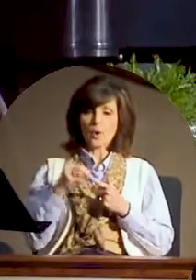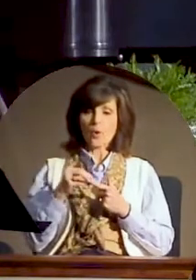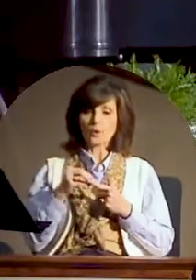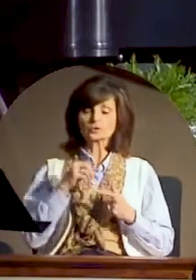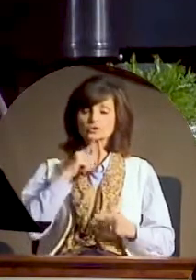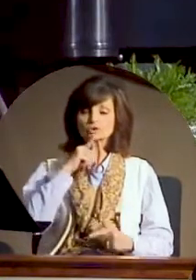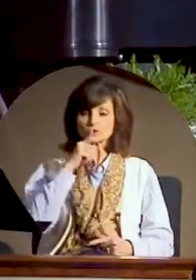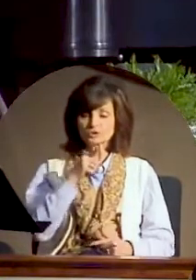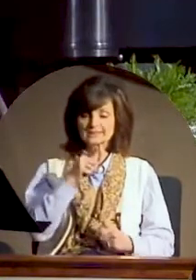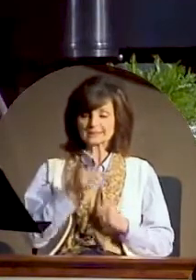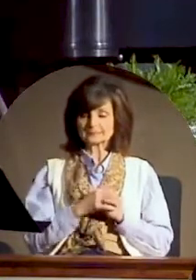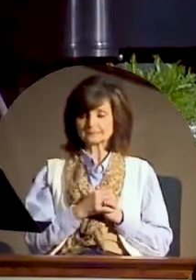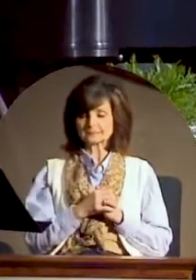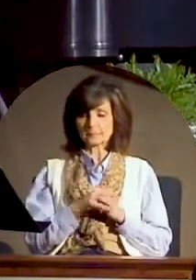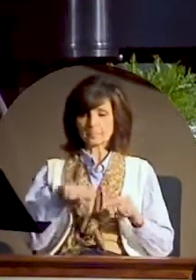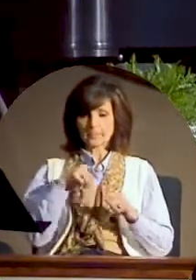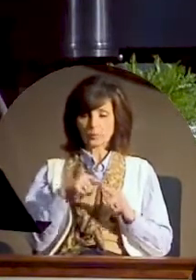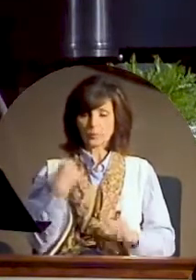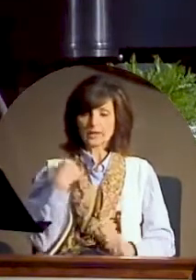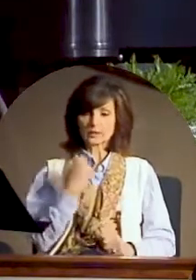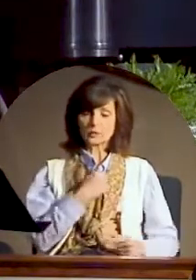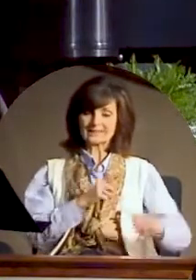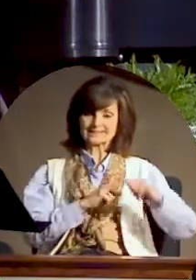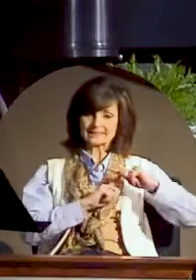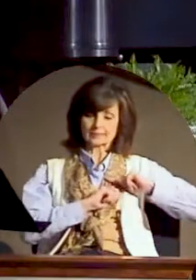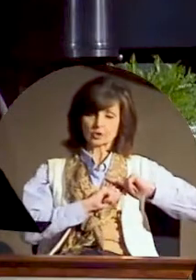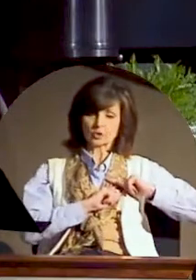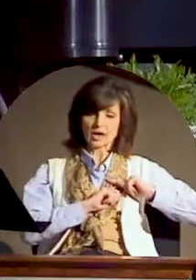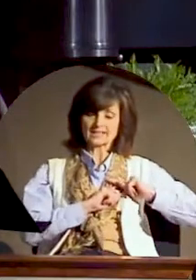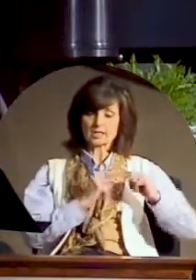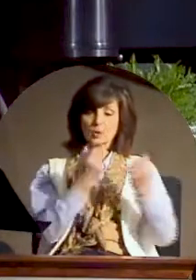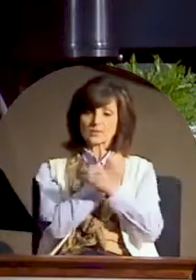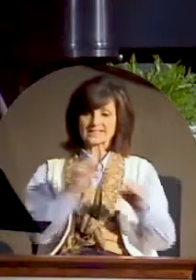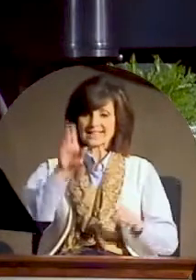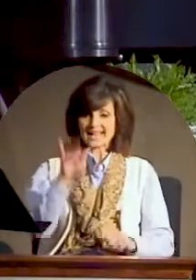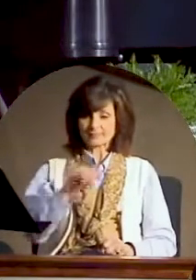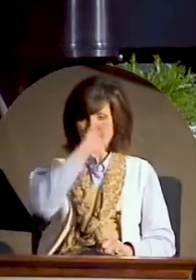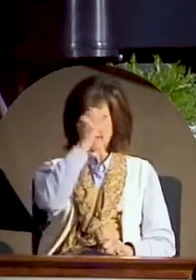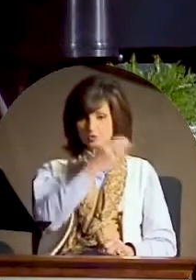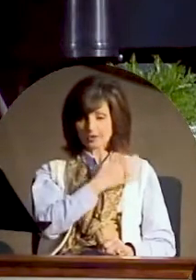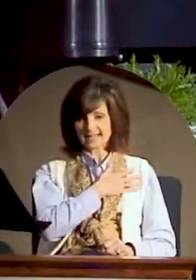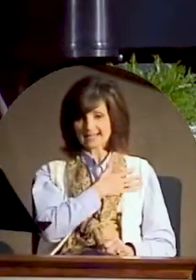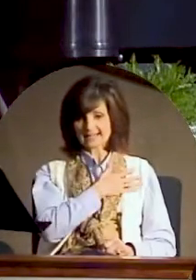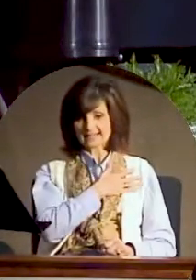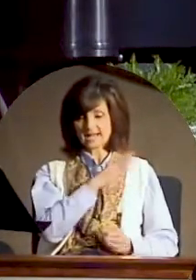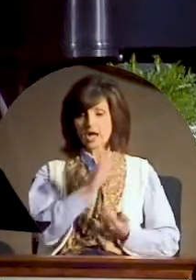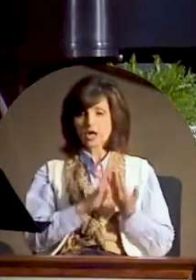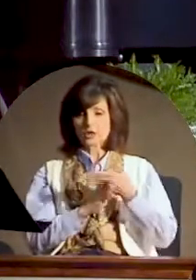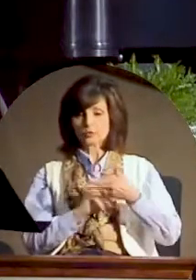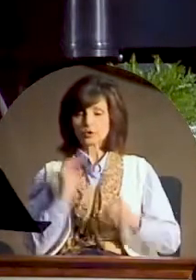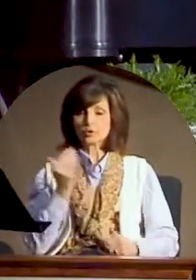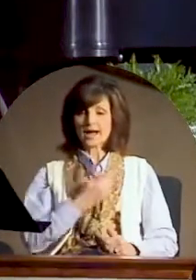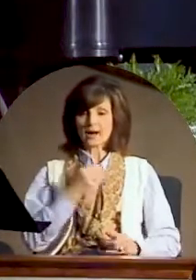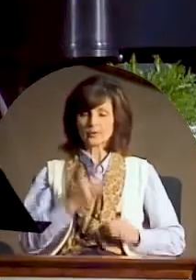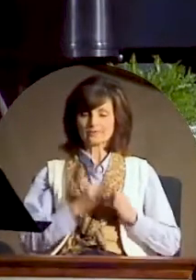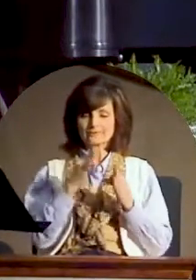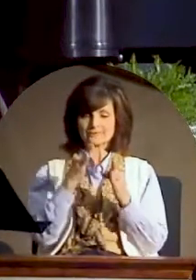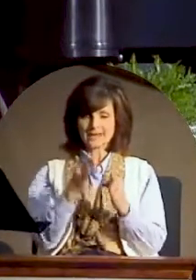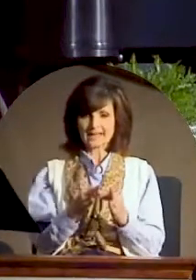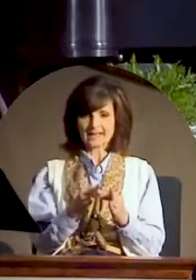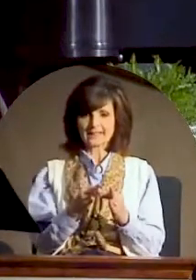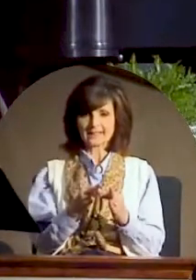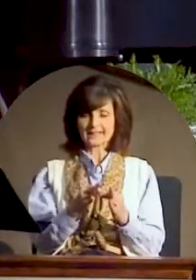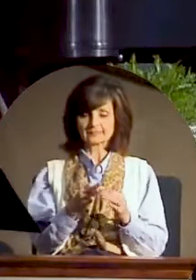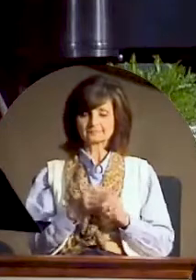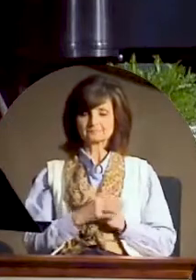certainty. In other words, when we got saved, we were saved by grace through our faith.